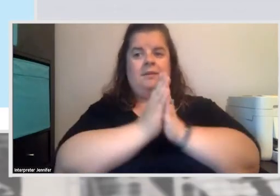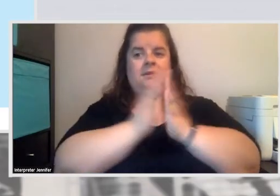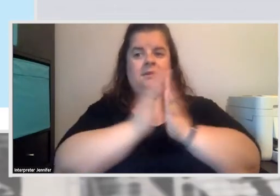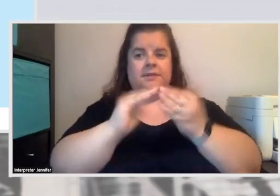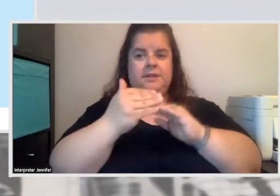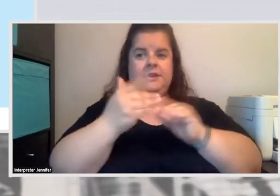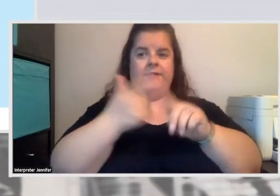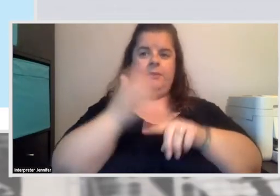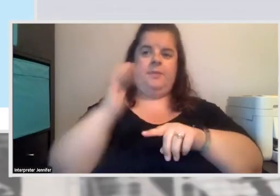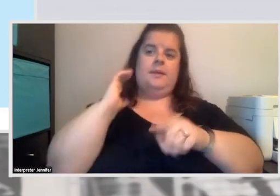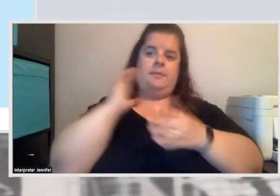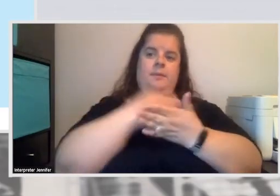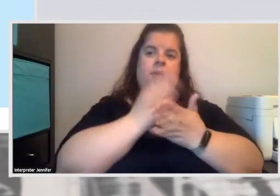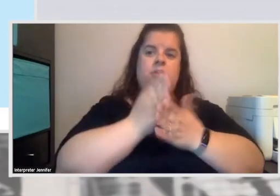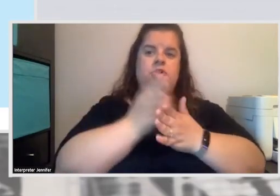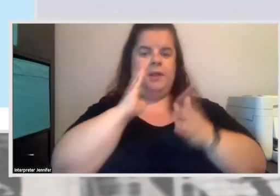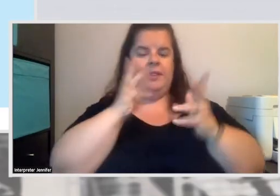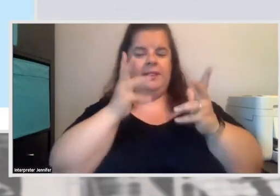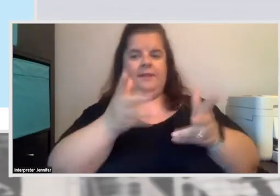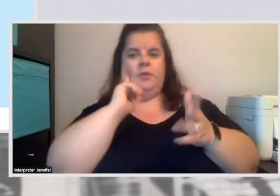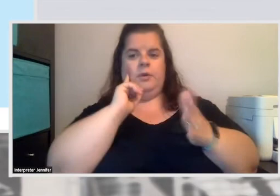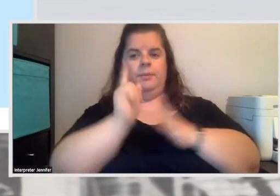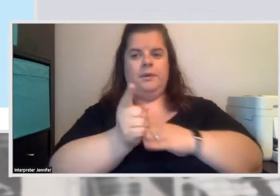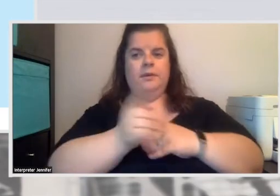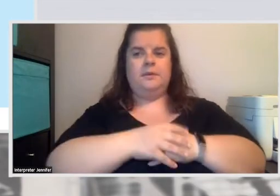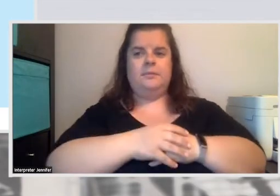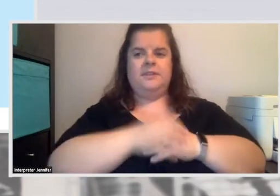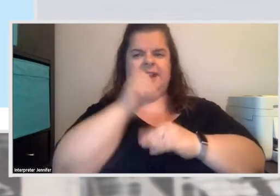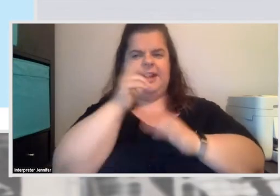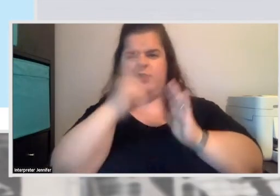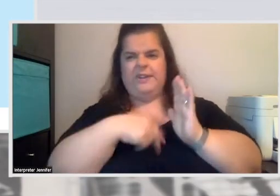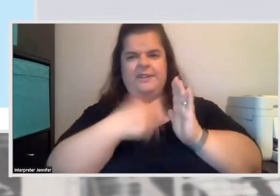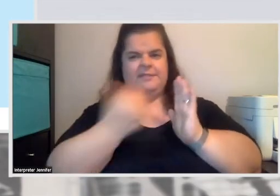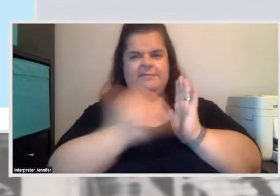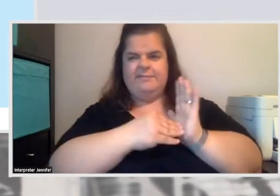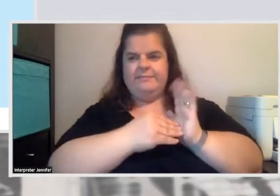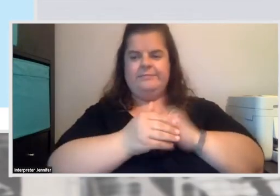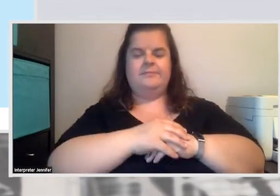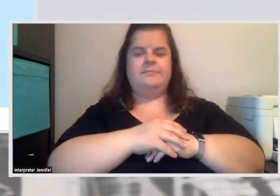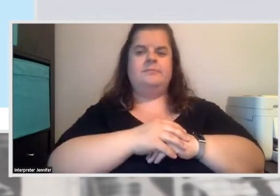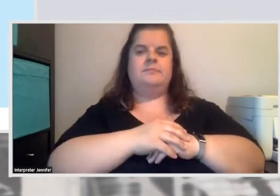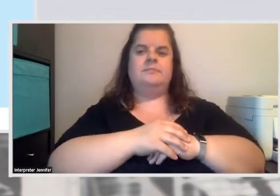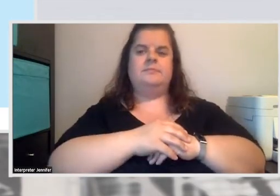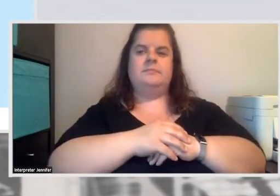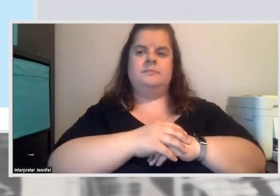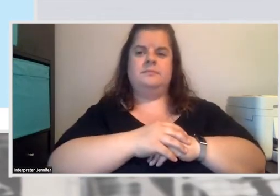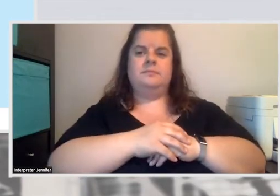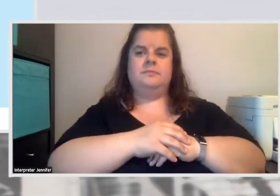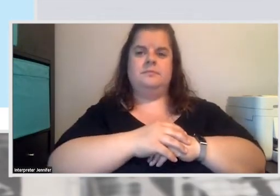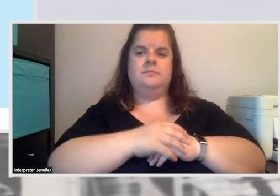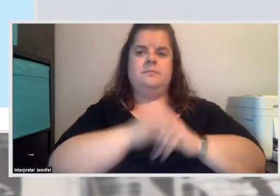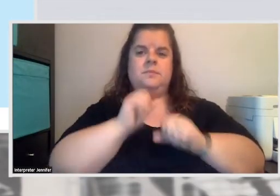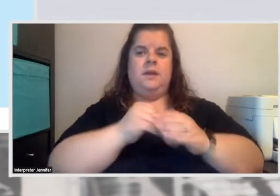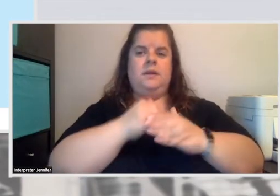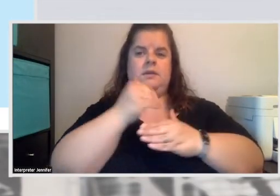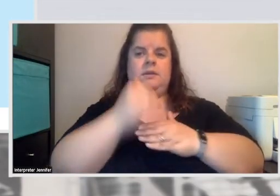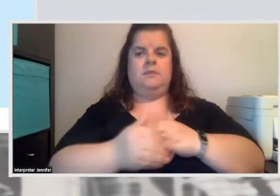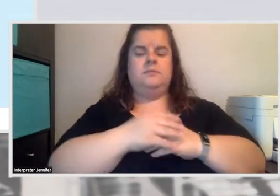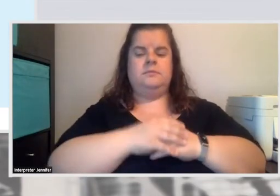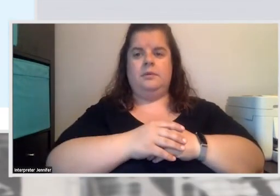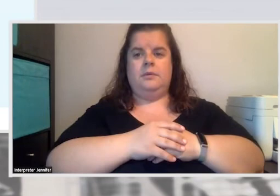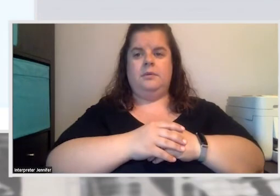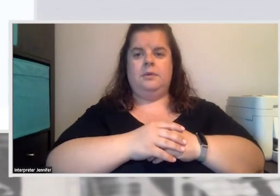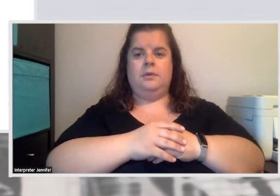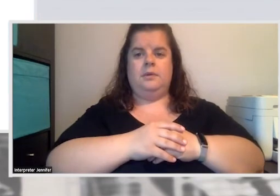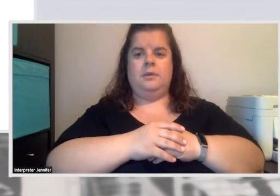process. So I will leave this here for a minute, but not read it or repeat it. So thanks for that. And then you can go to the next slide,